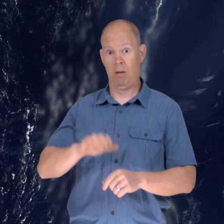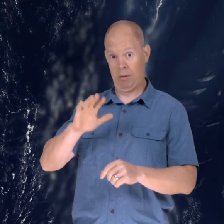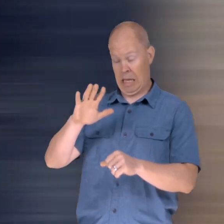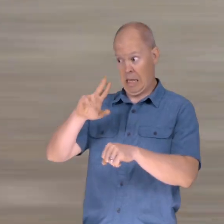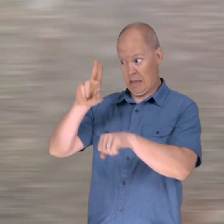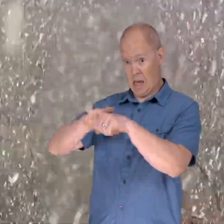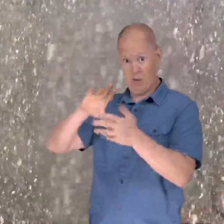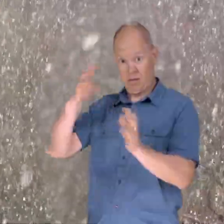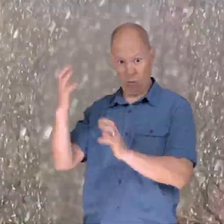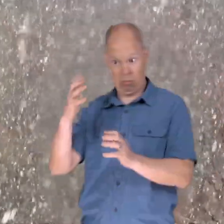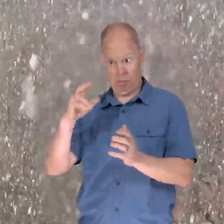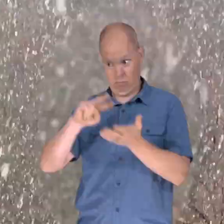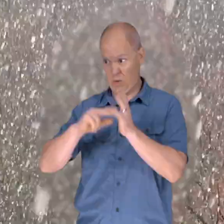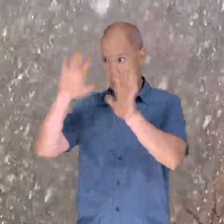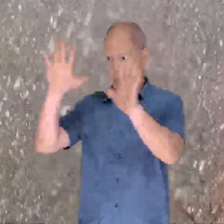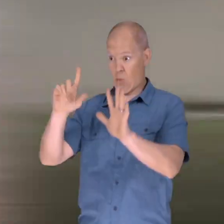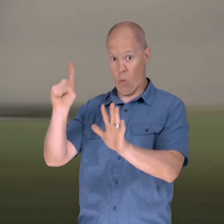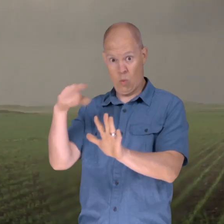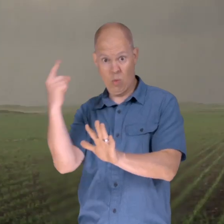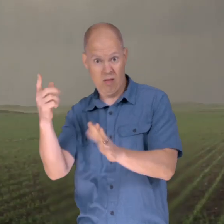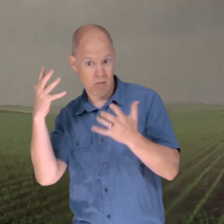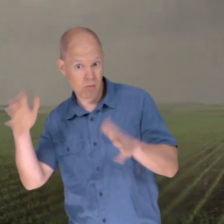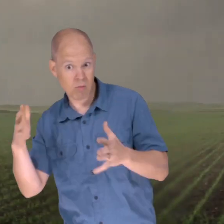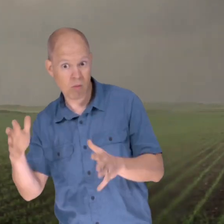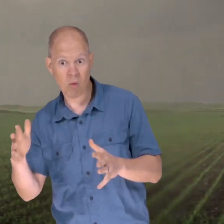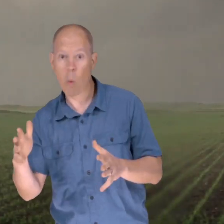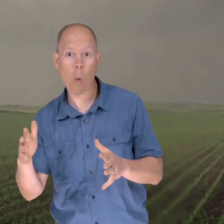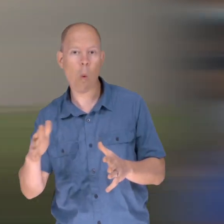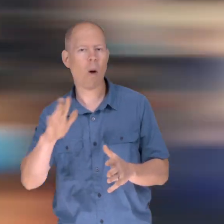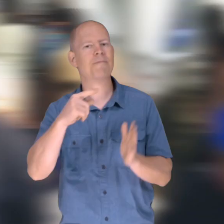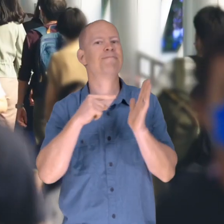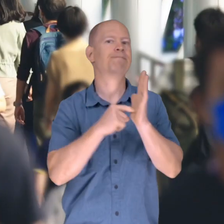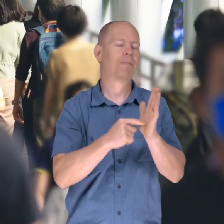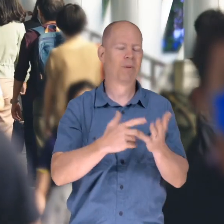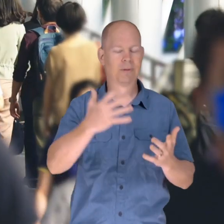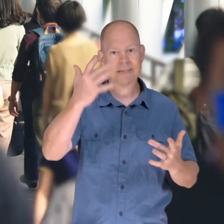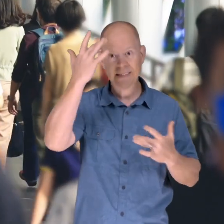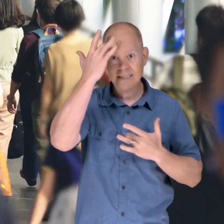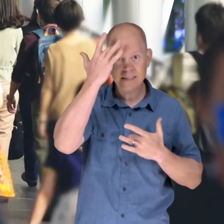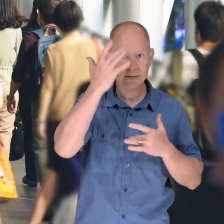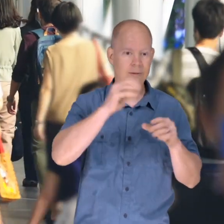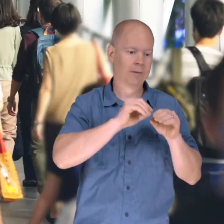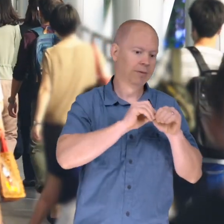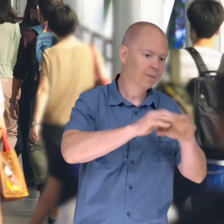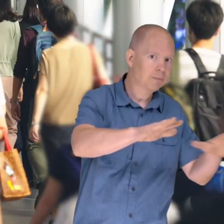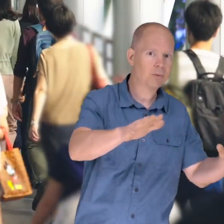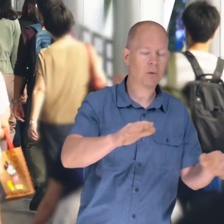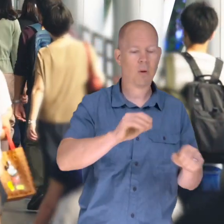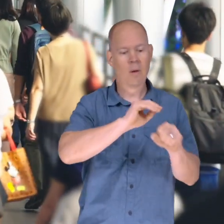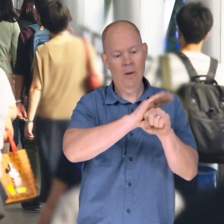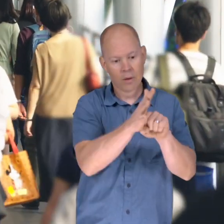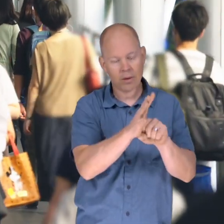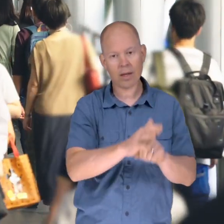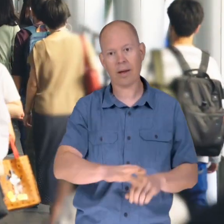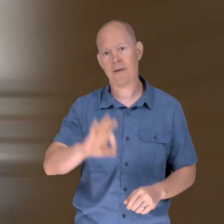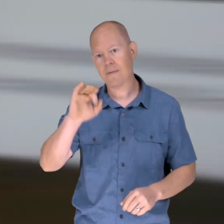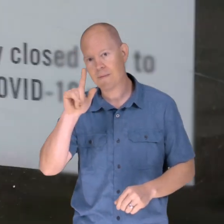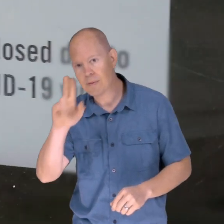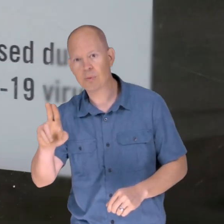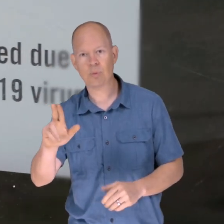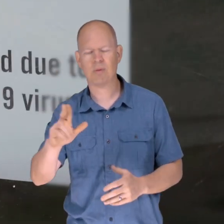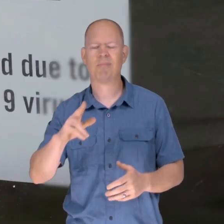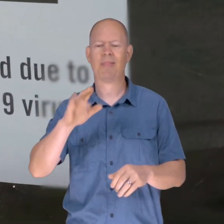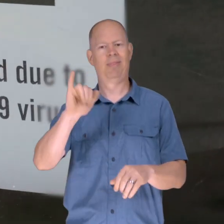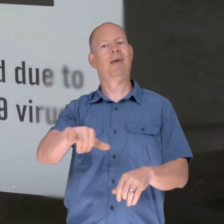disasters are the result of weather. For example, pandemic, like COVID or the flu, are